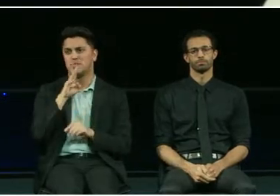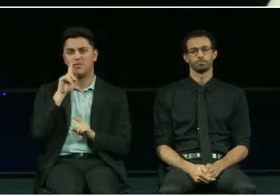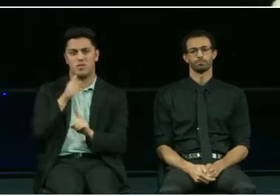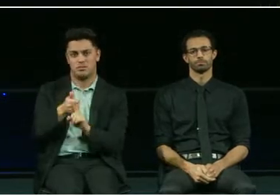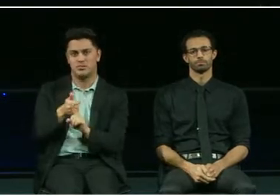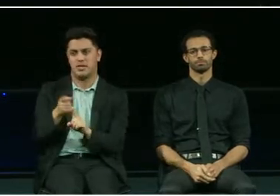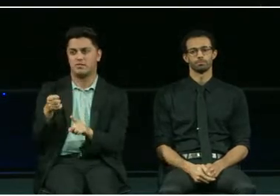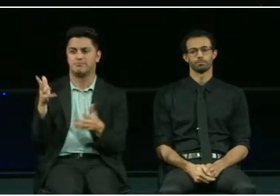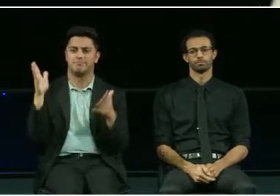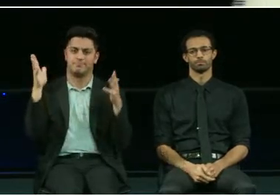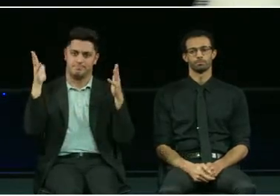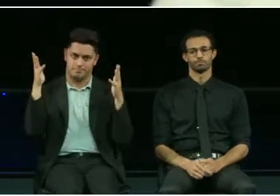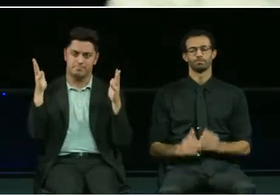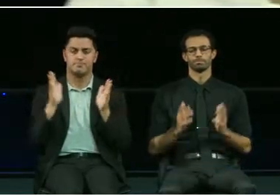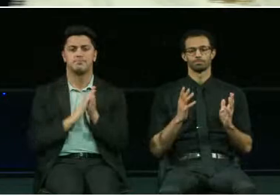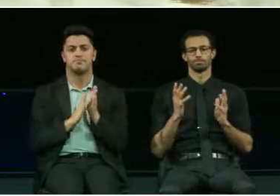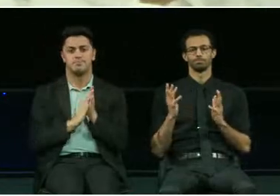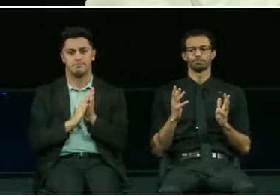Yeah.